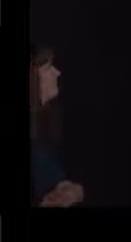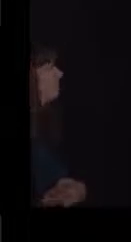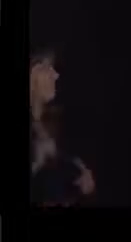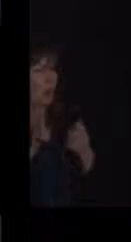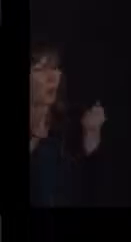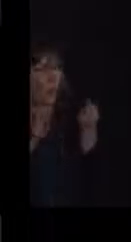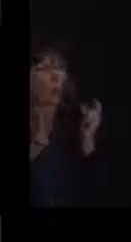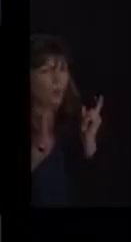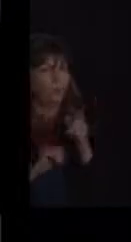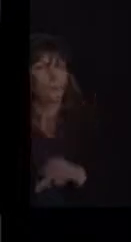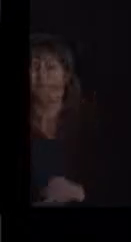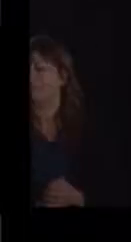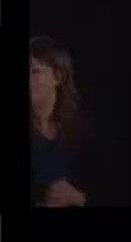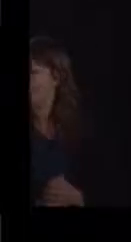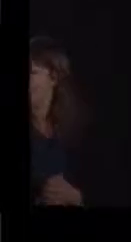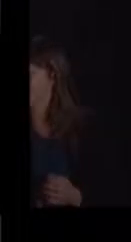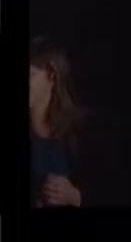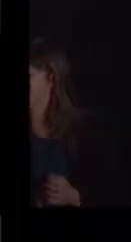stuff.